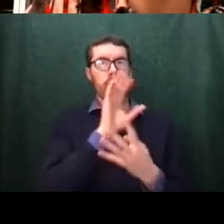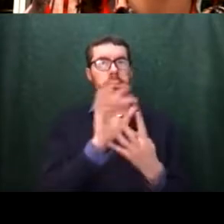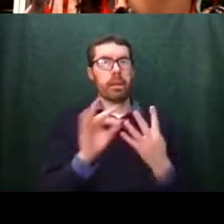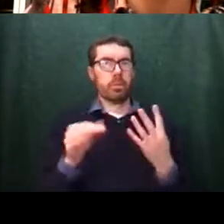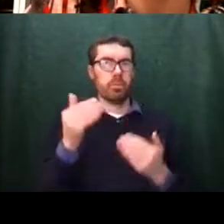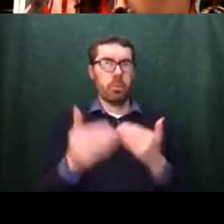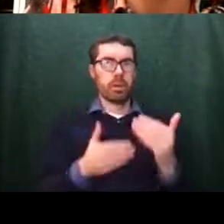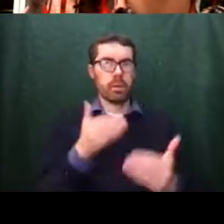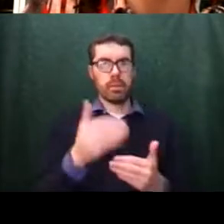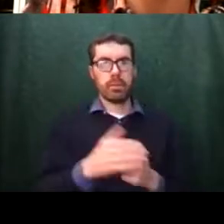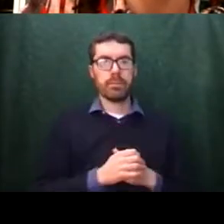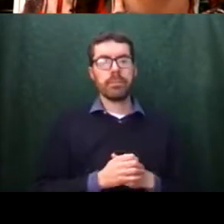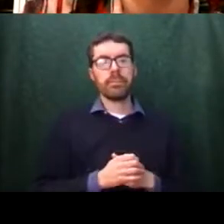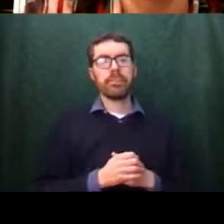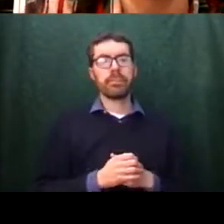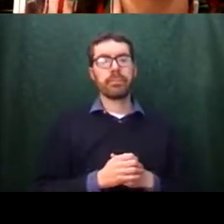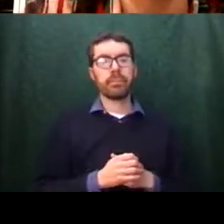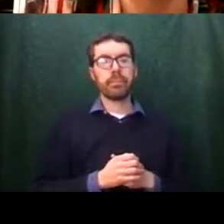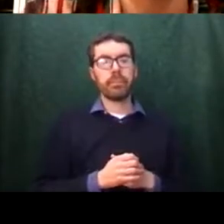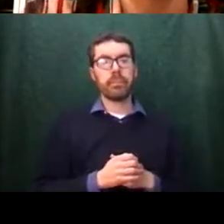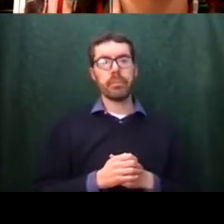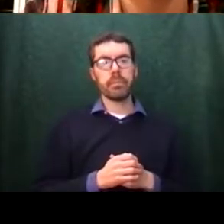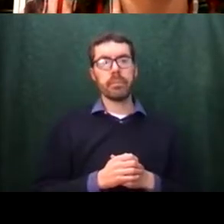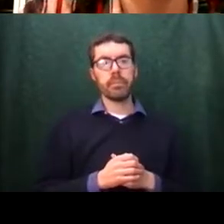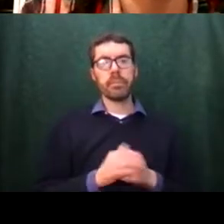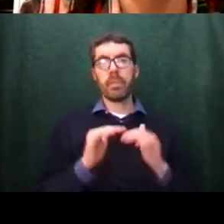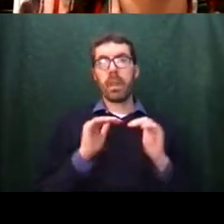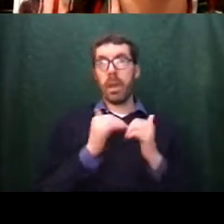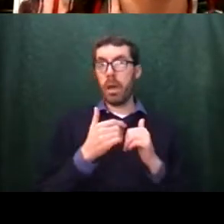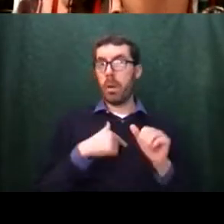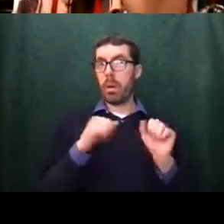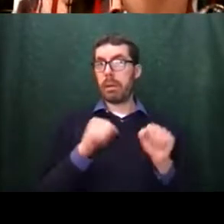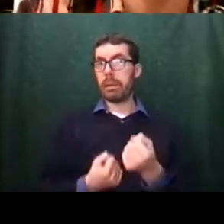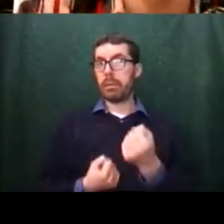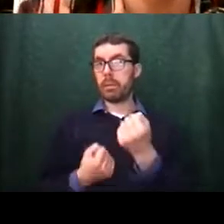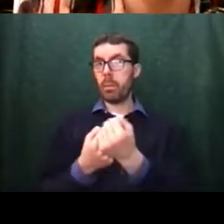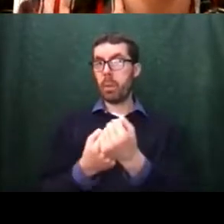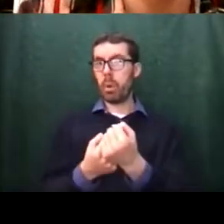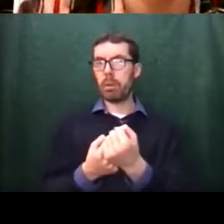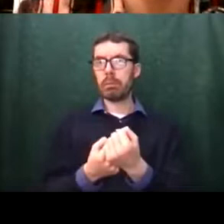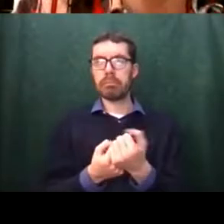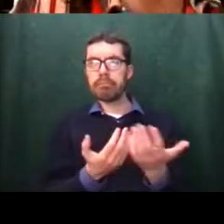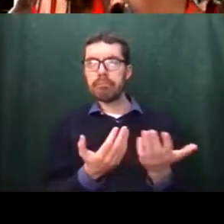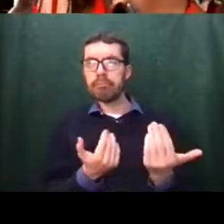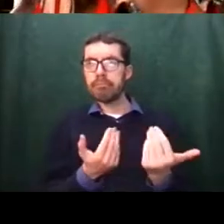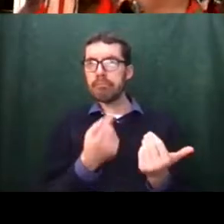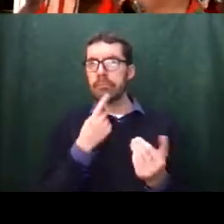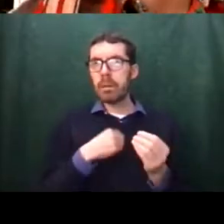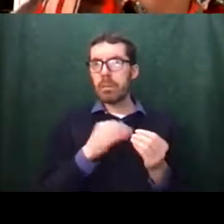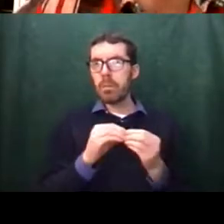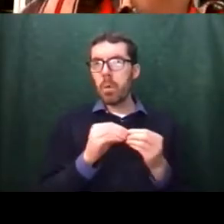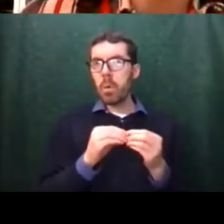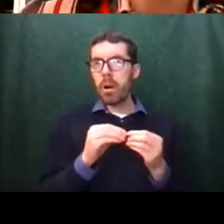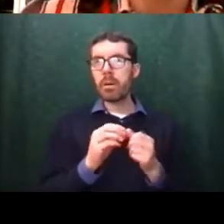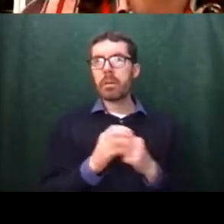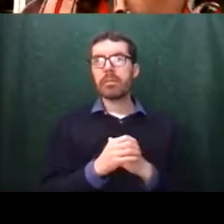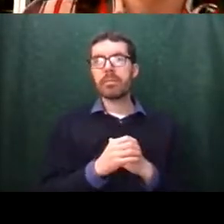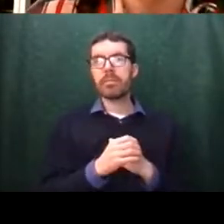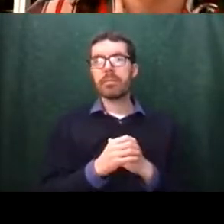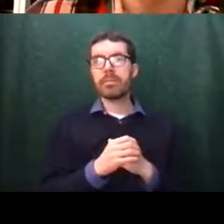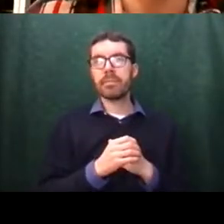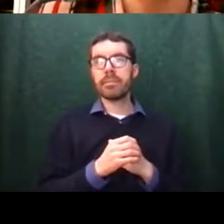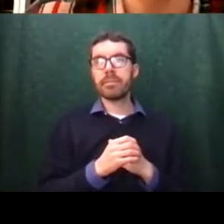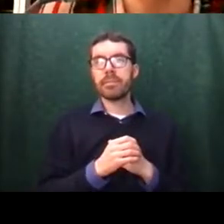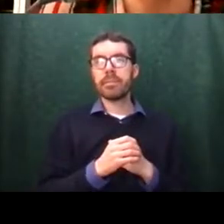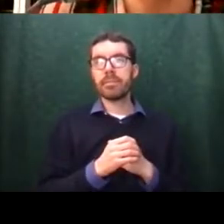way. I'm not sure how I can help. Maybe you can help me understand how I can help. Sure.